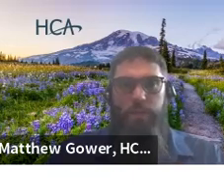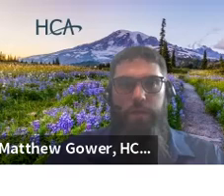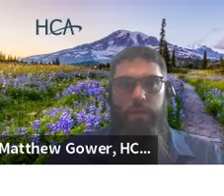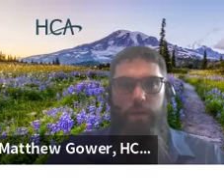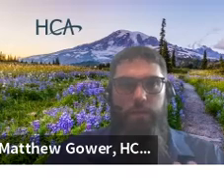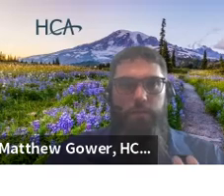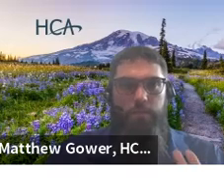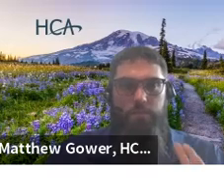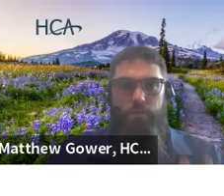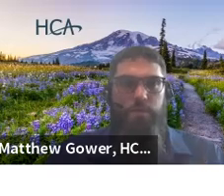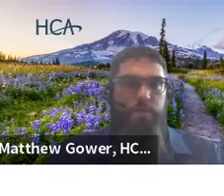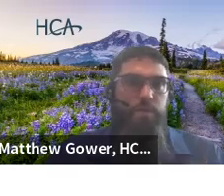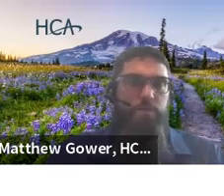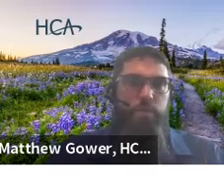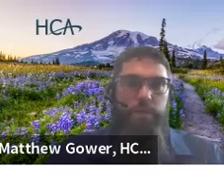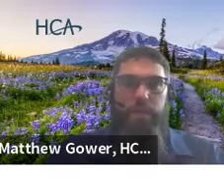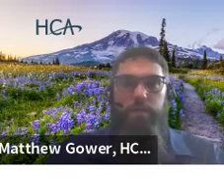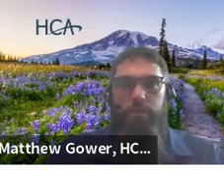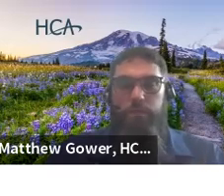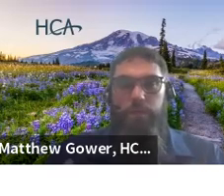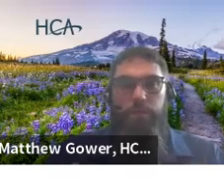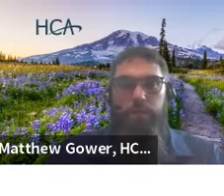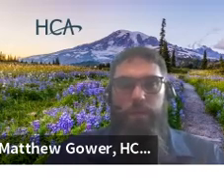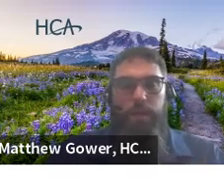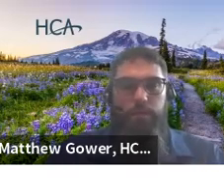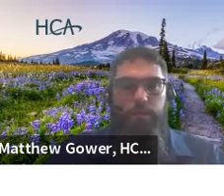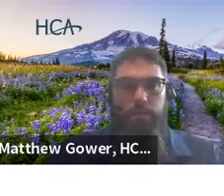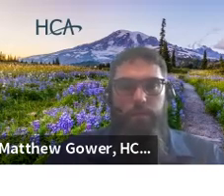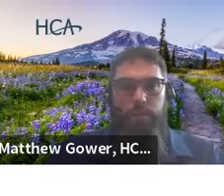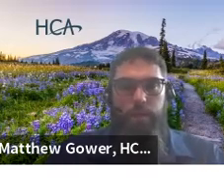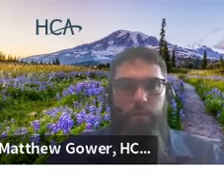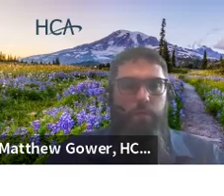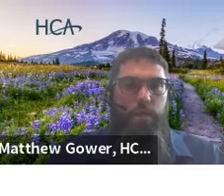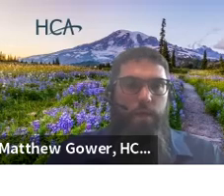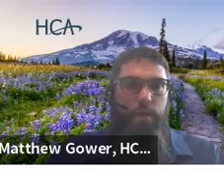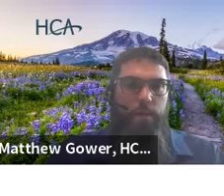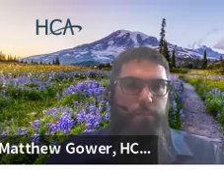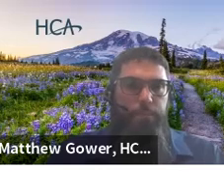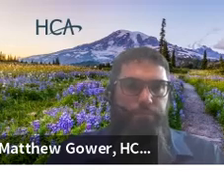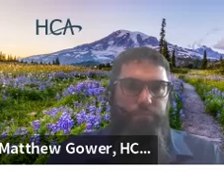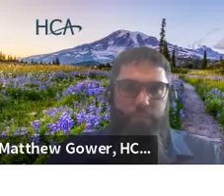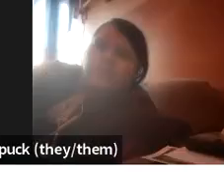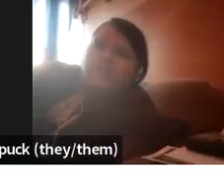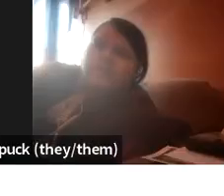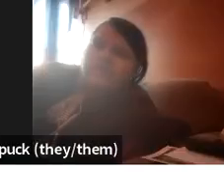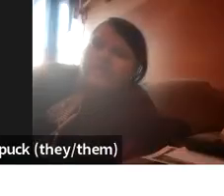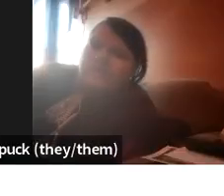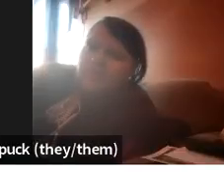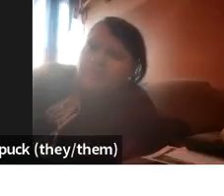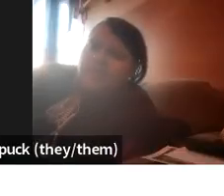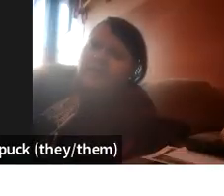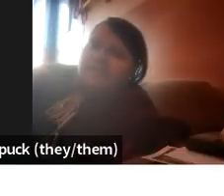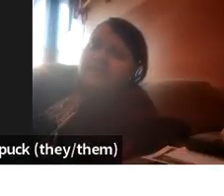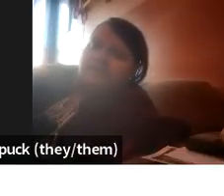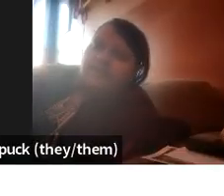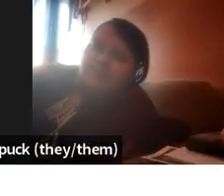into how many 2-person units would be needed to fulfill that goal. So that's just a